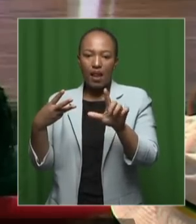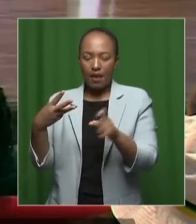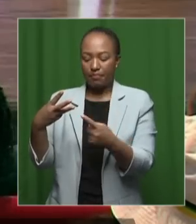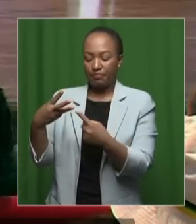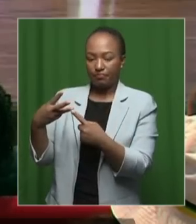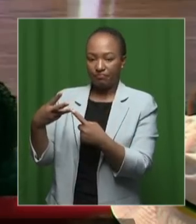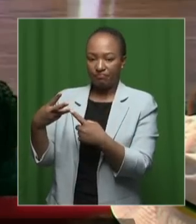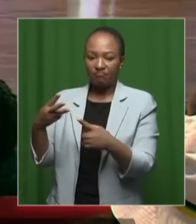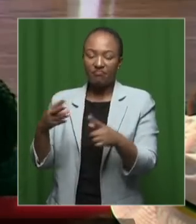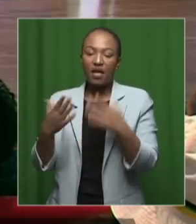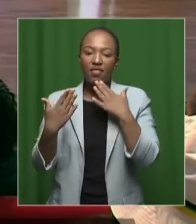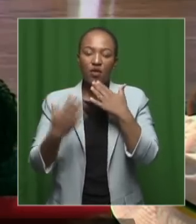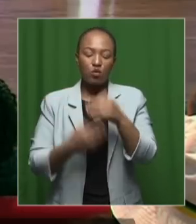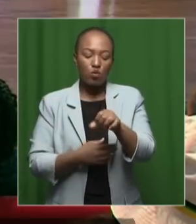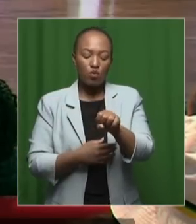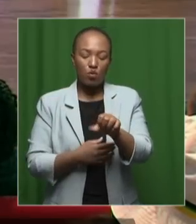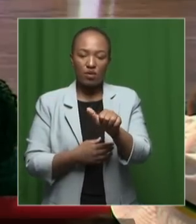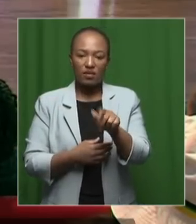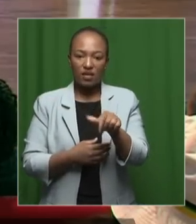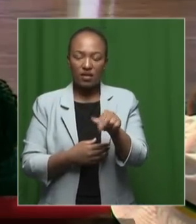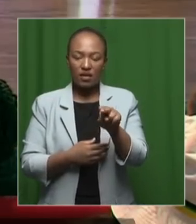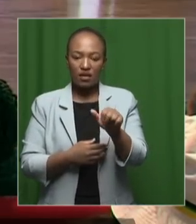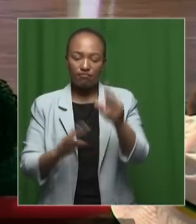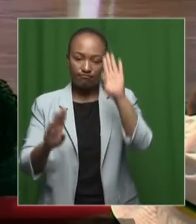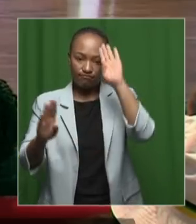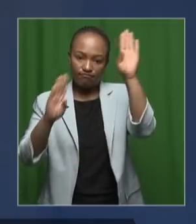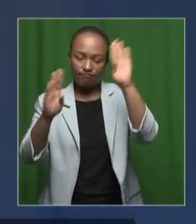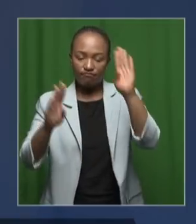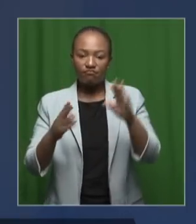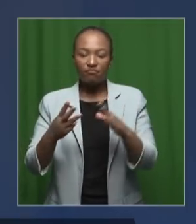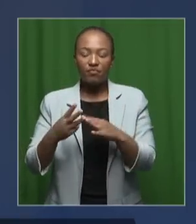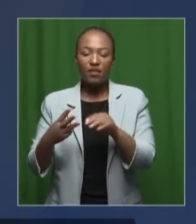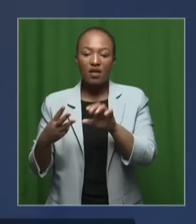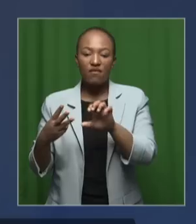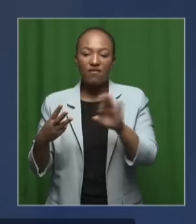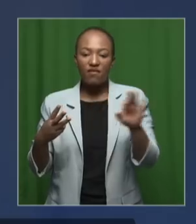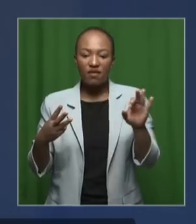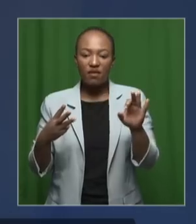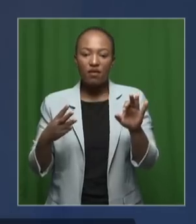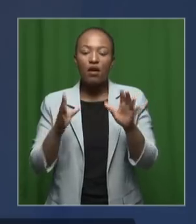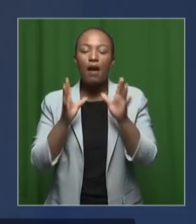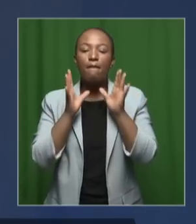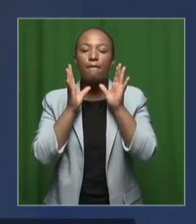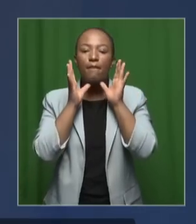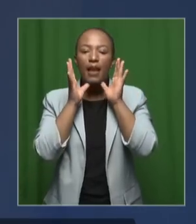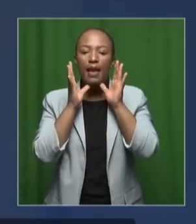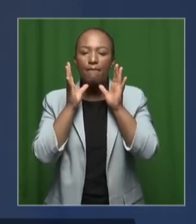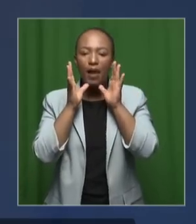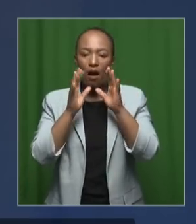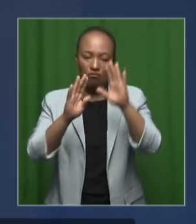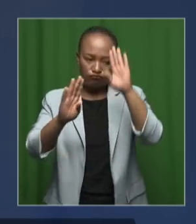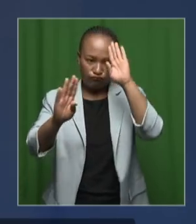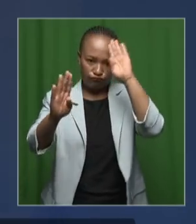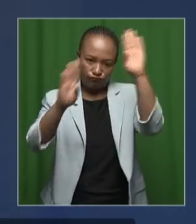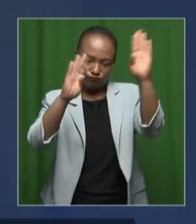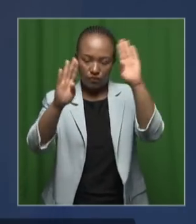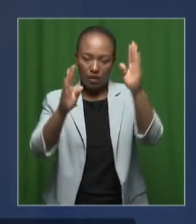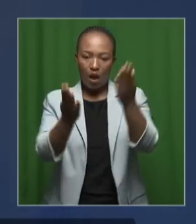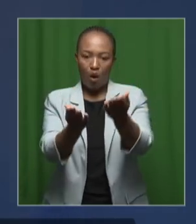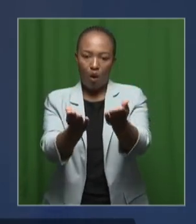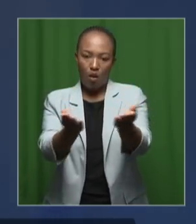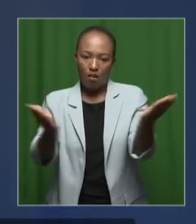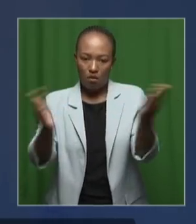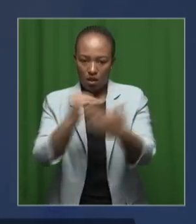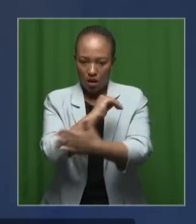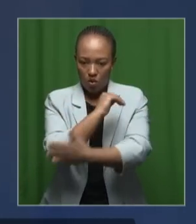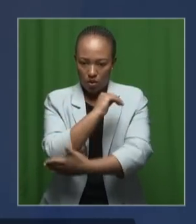Sakina. Good evening, everyone. The incoming president of the EFF, Julius Malema, greets all of you, greets the whole country.